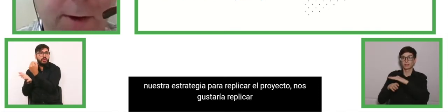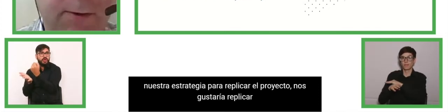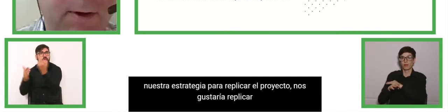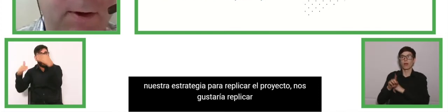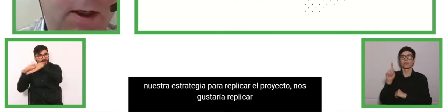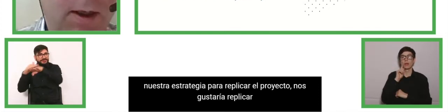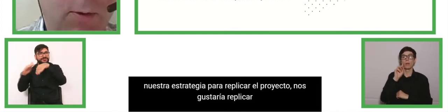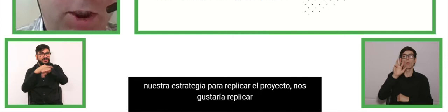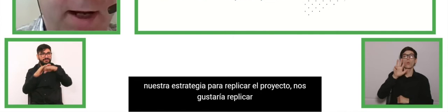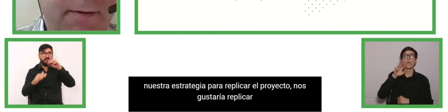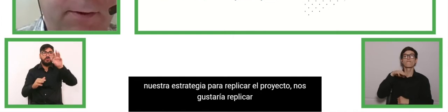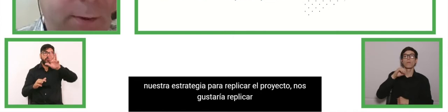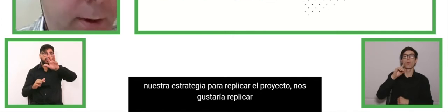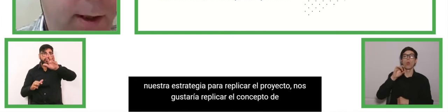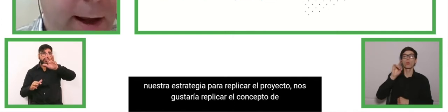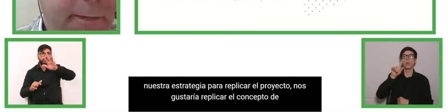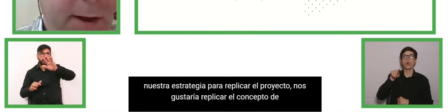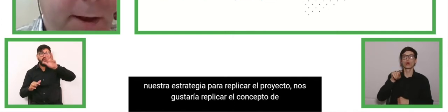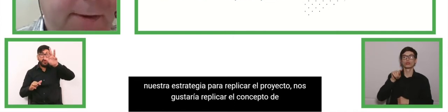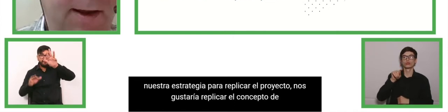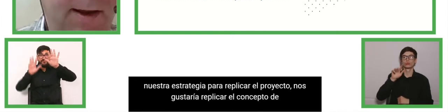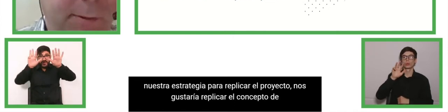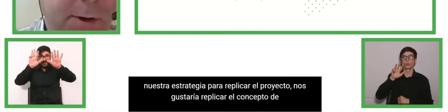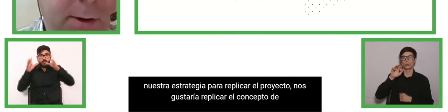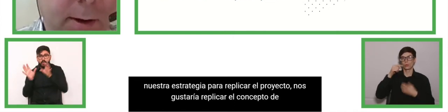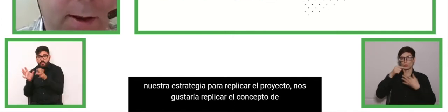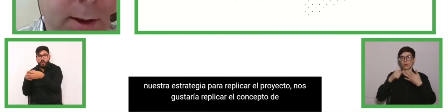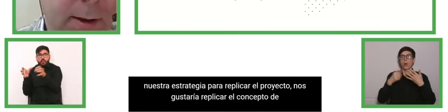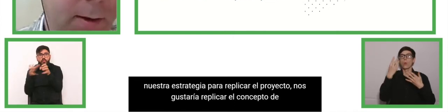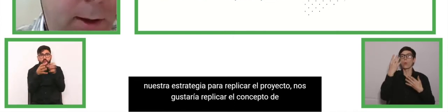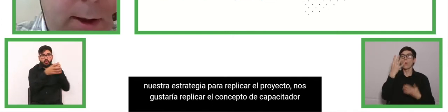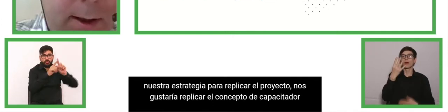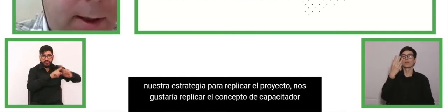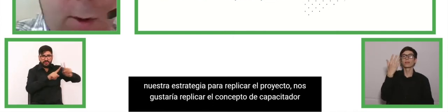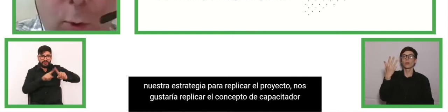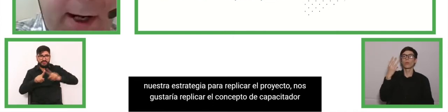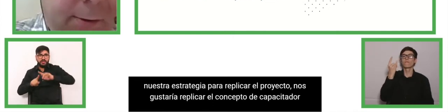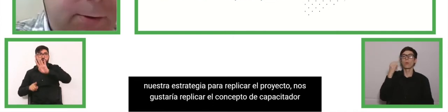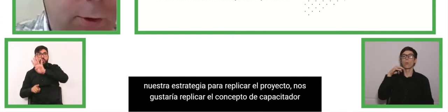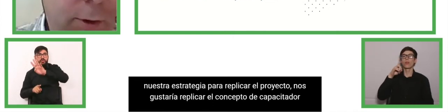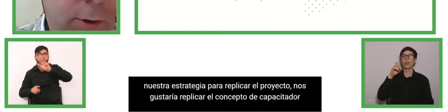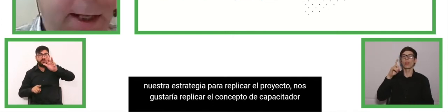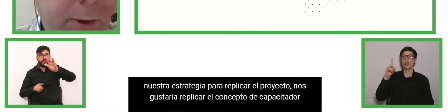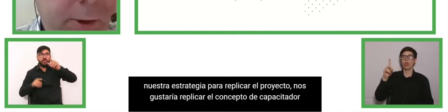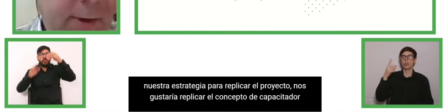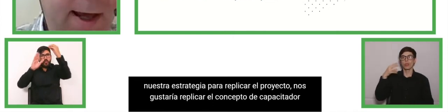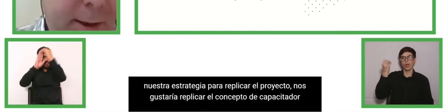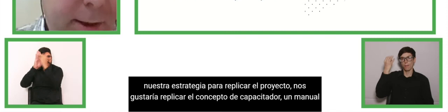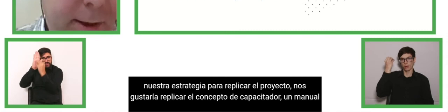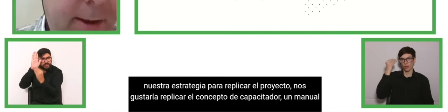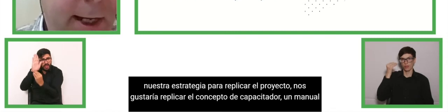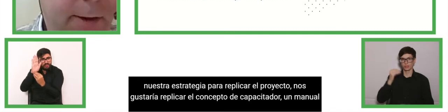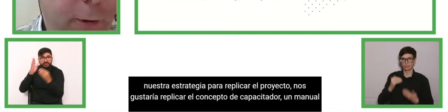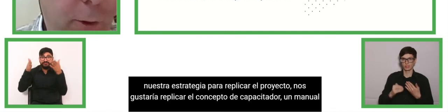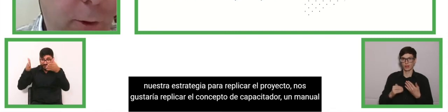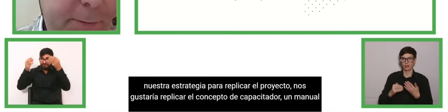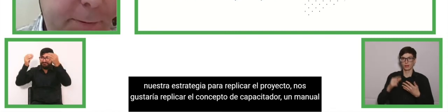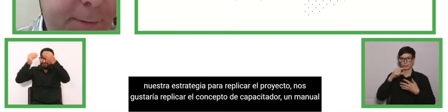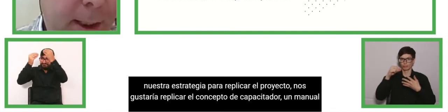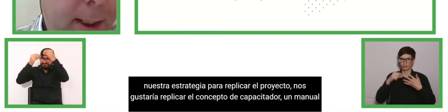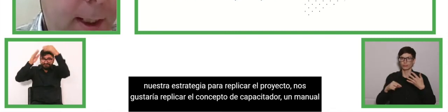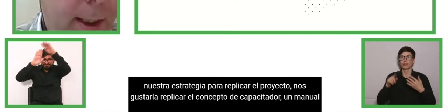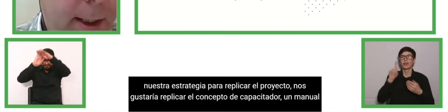units, which have accessible ways to understand and get informed.